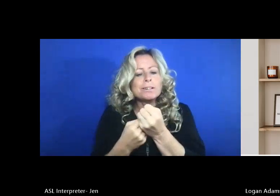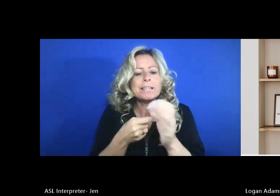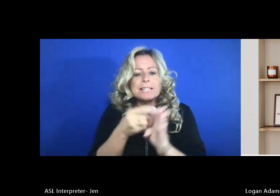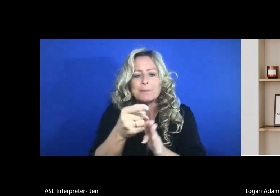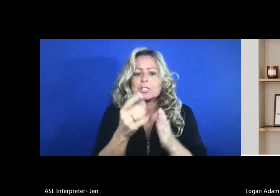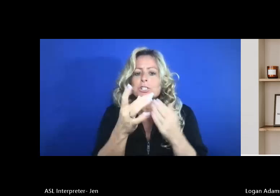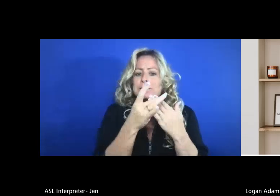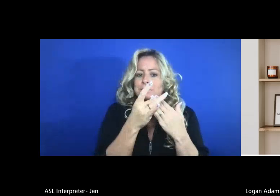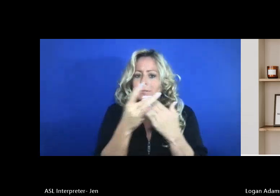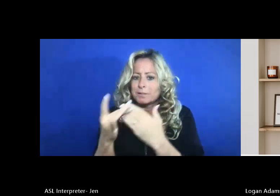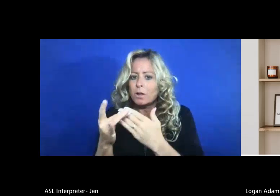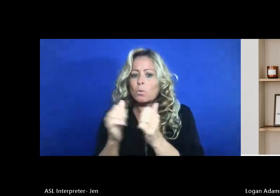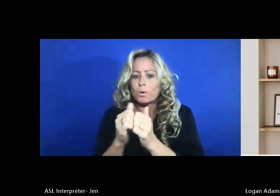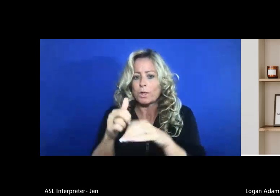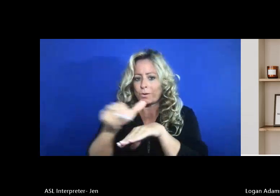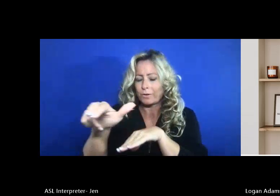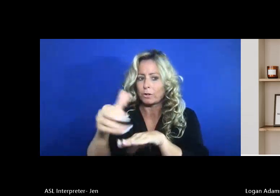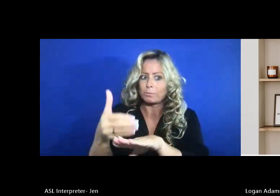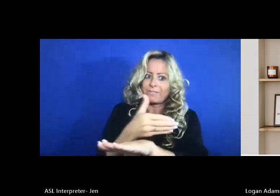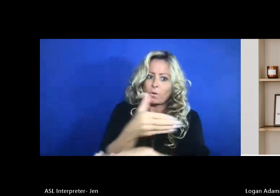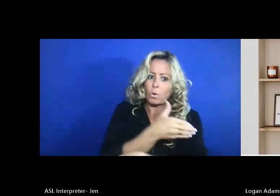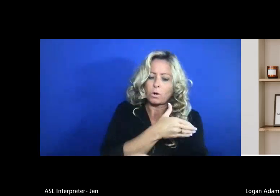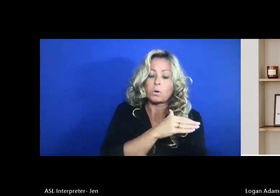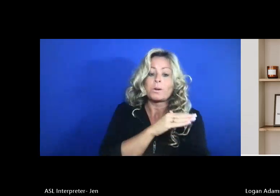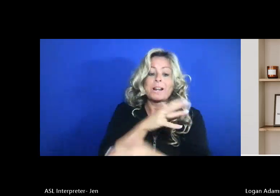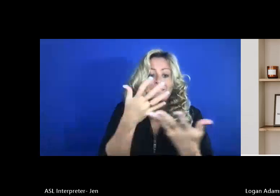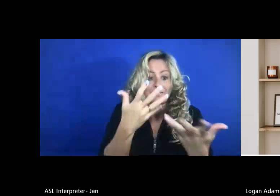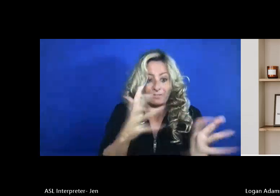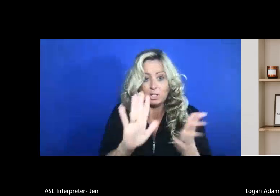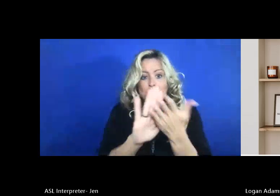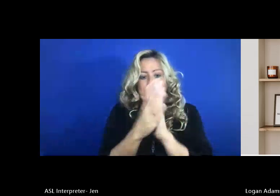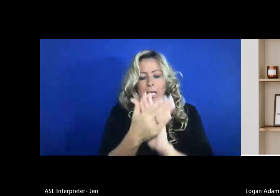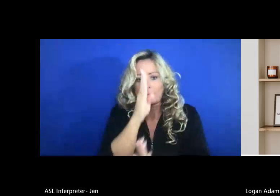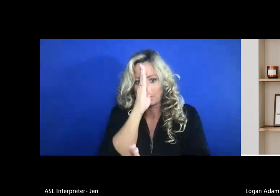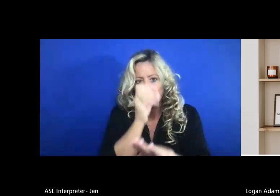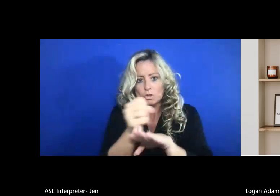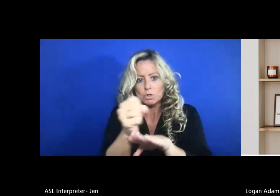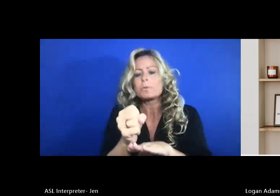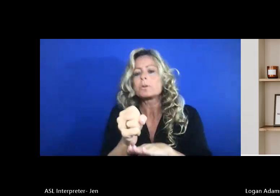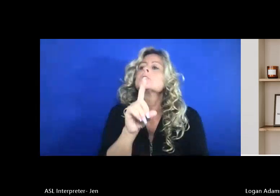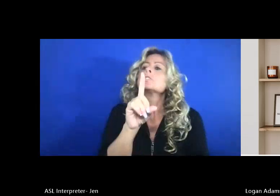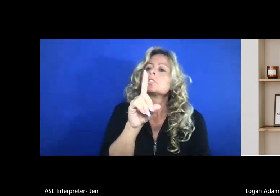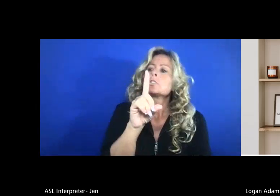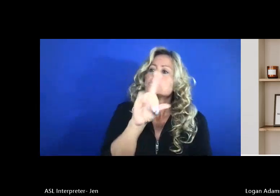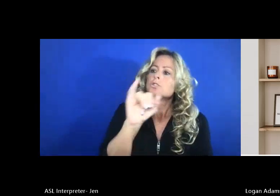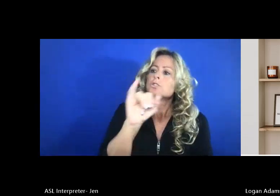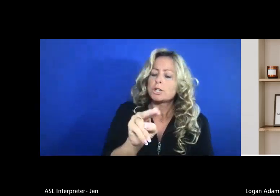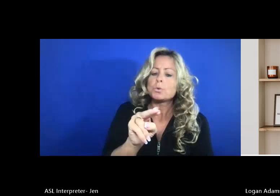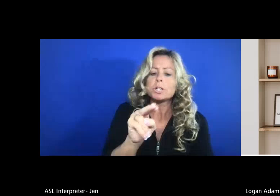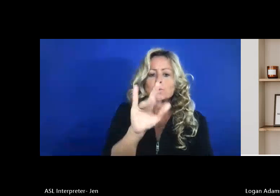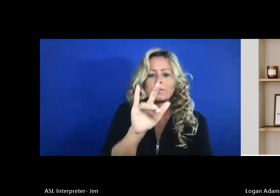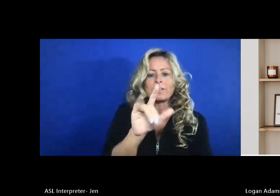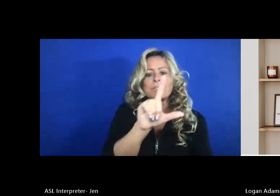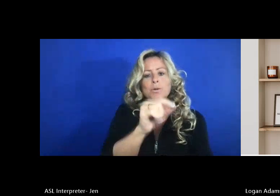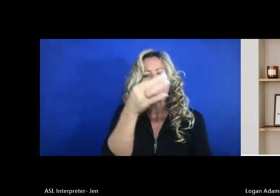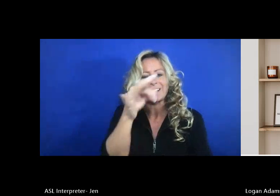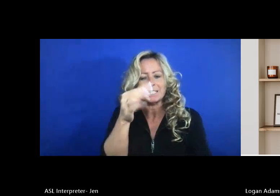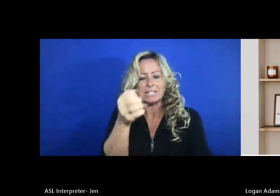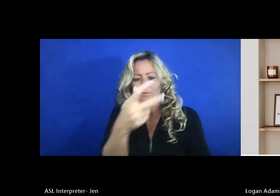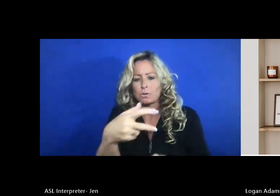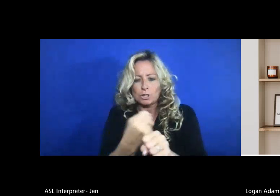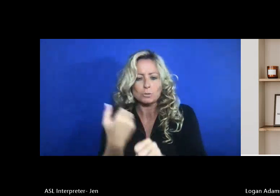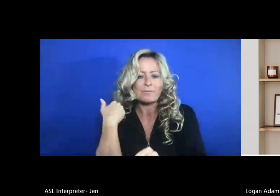my referral prior to when I got sober. So January 25th of 2019, a